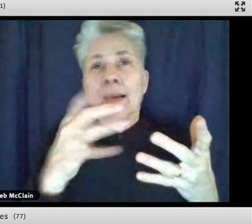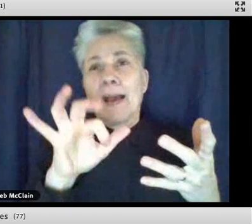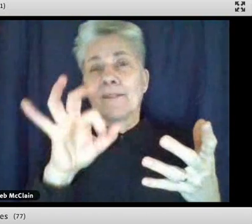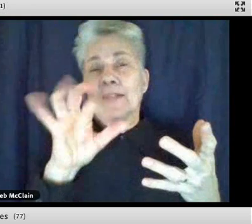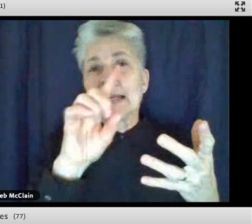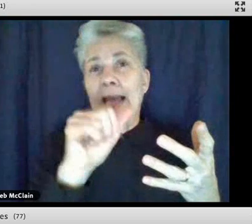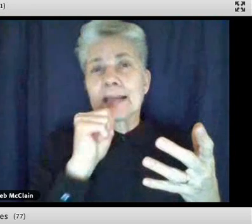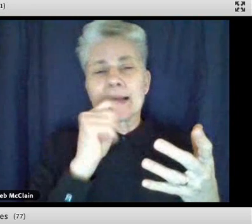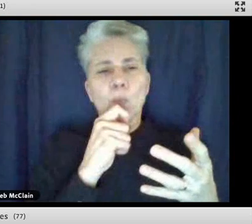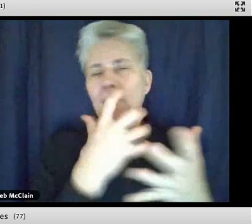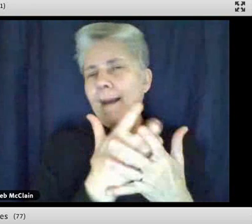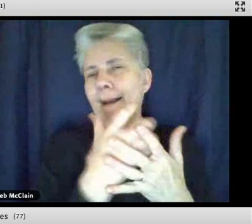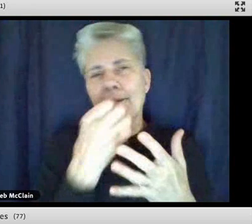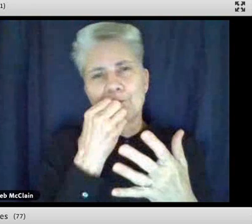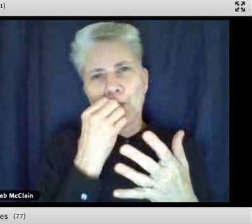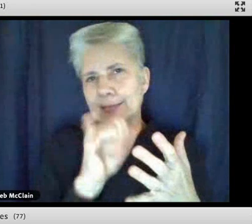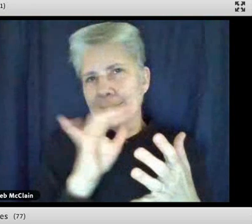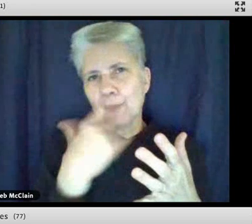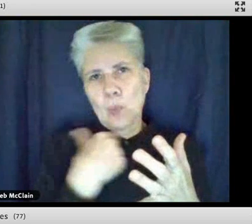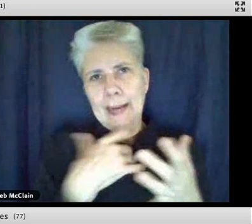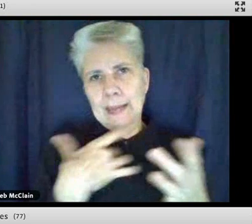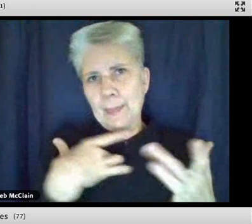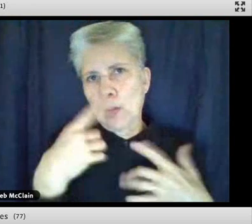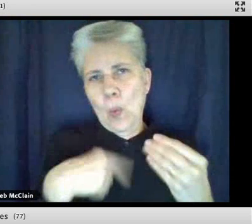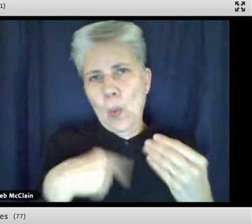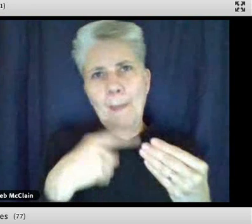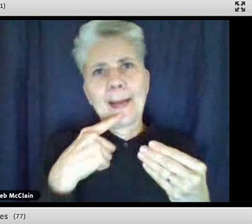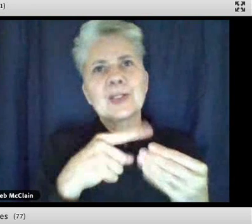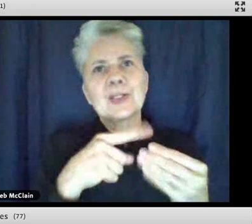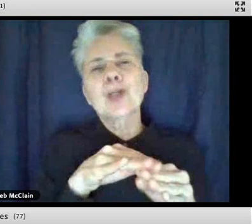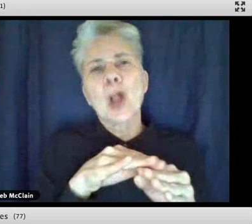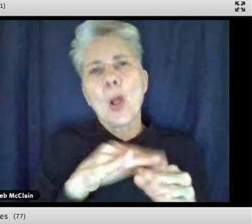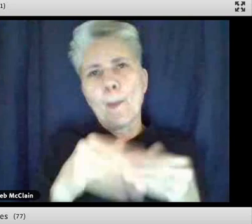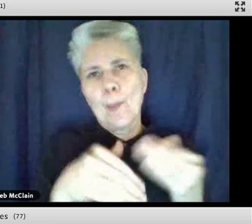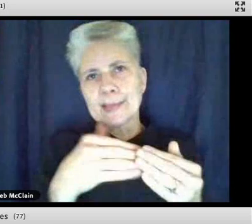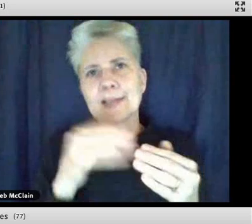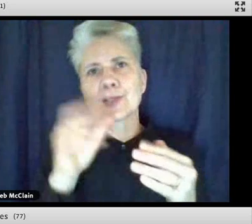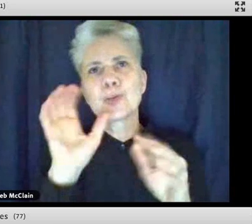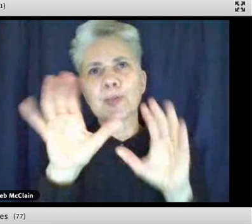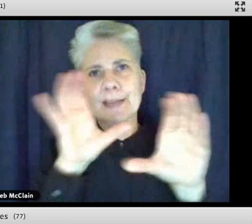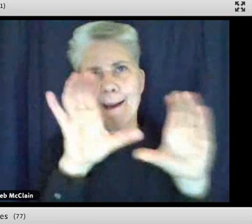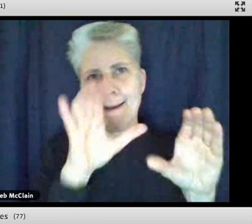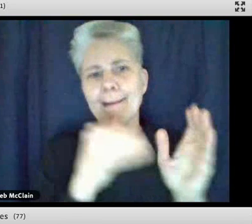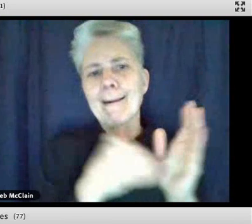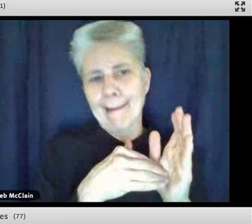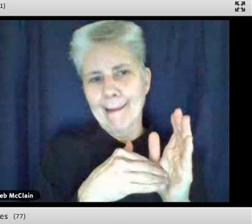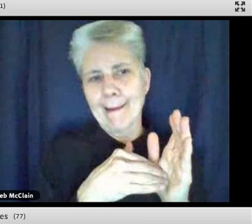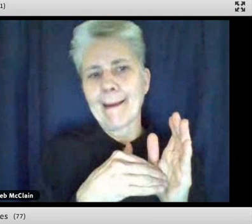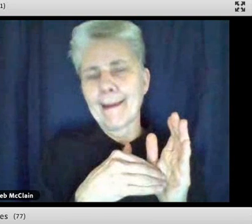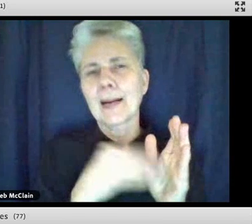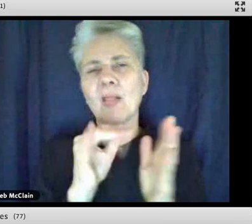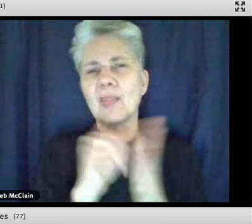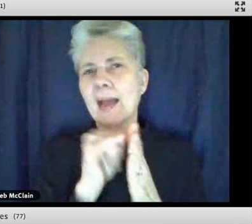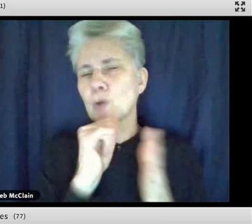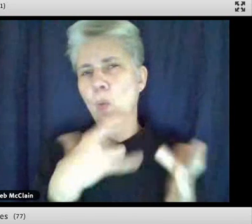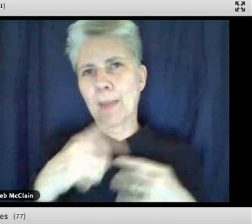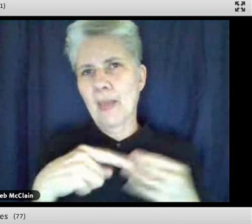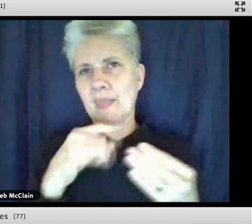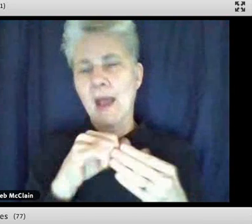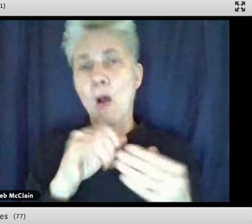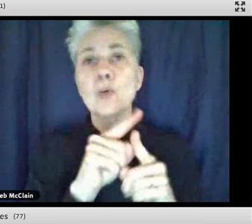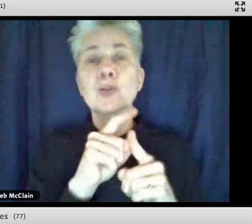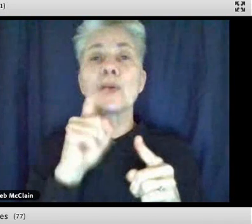says we're not out of food, so that's not something we need to worry about. It's just a slow process restocking. So you don't need to worry about that.